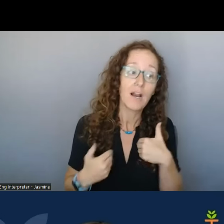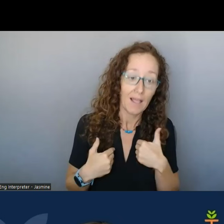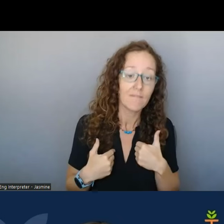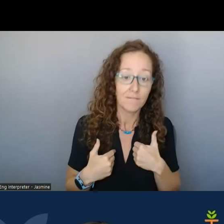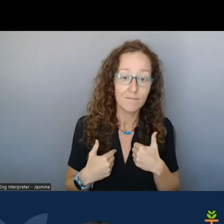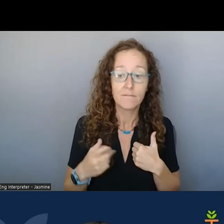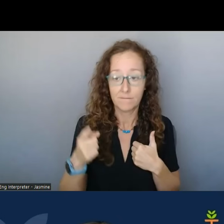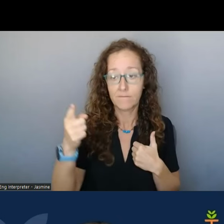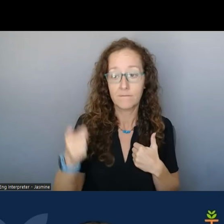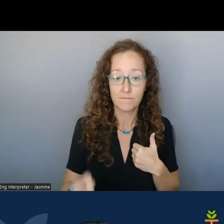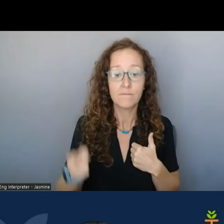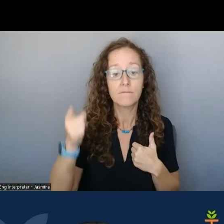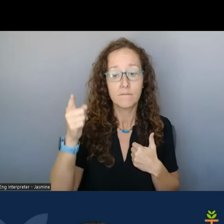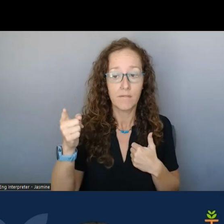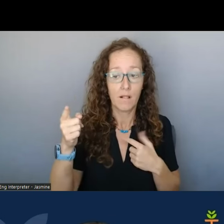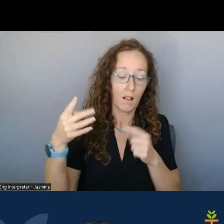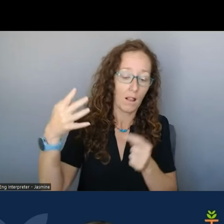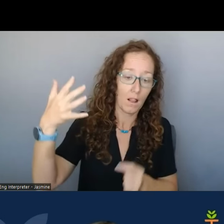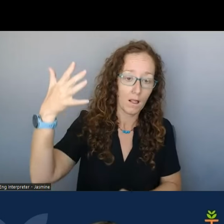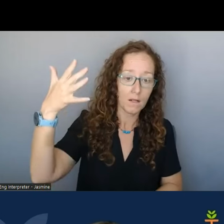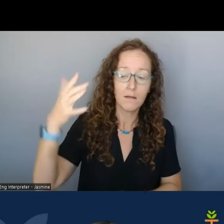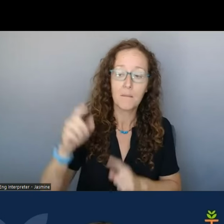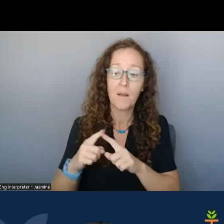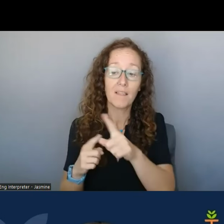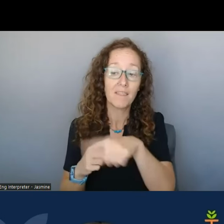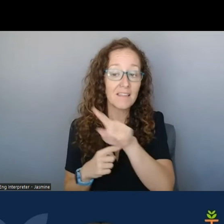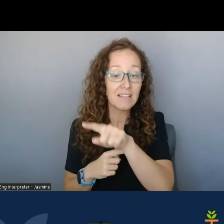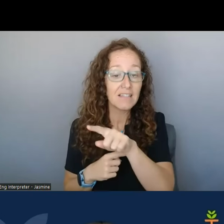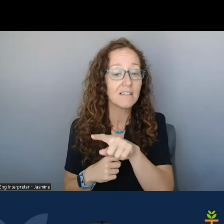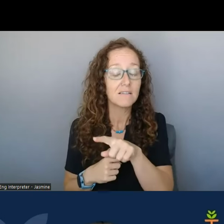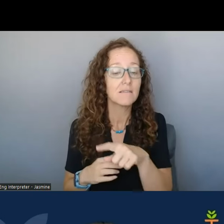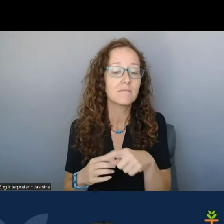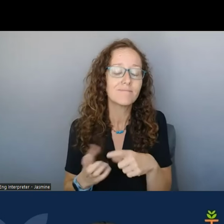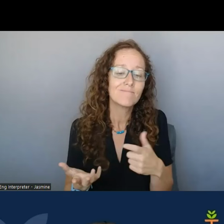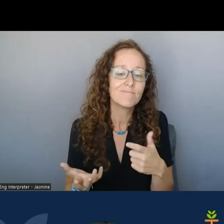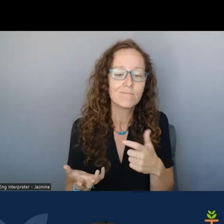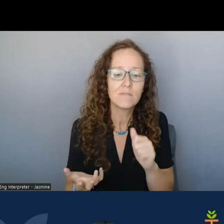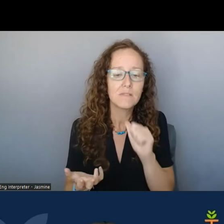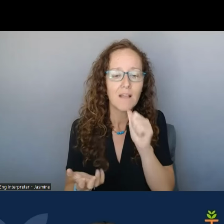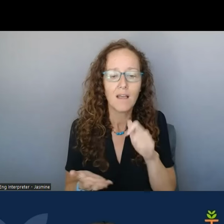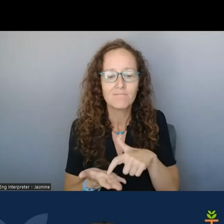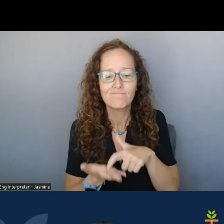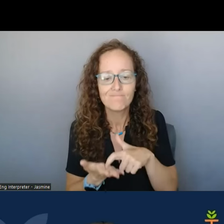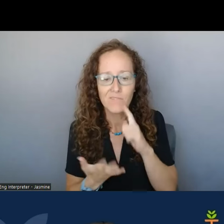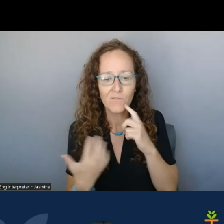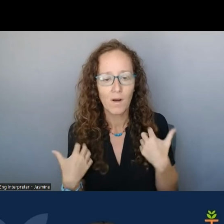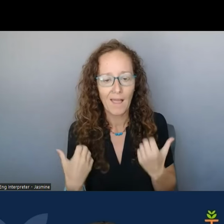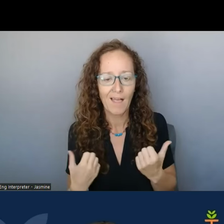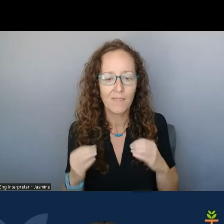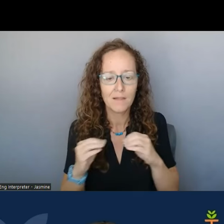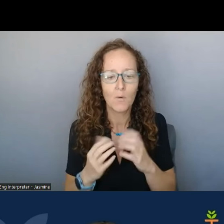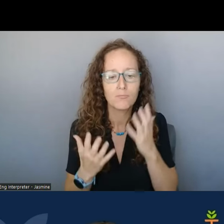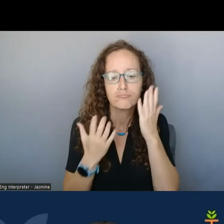list could be considered cosmetic. So that's why they're wanting prior approval to ensure that there's a